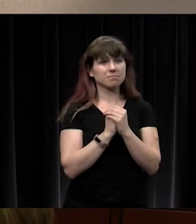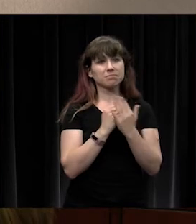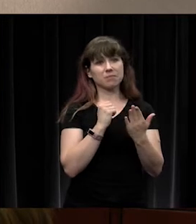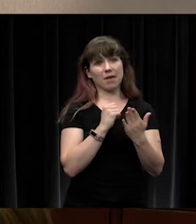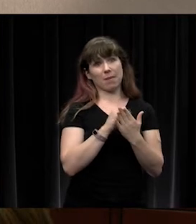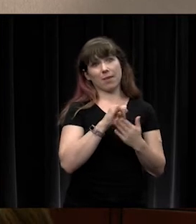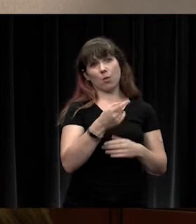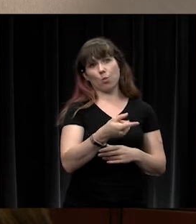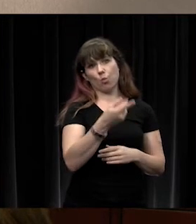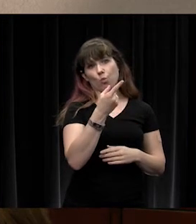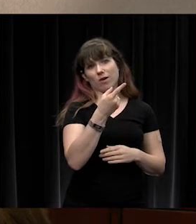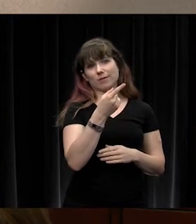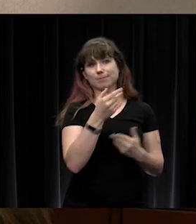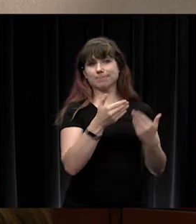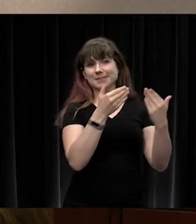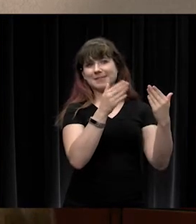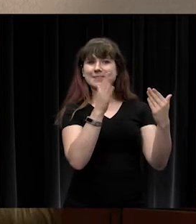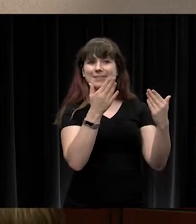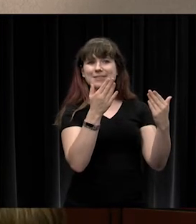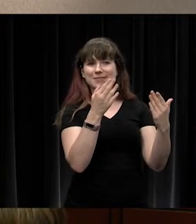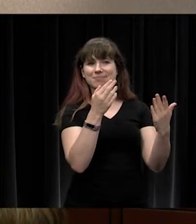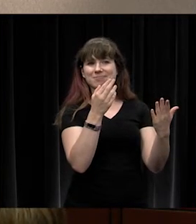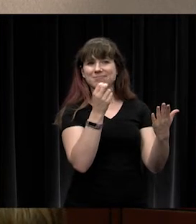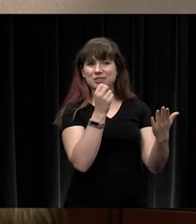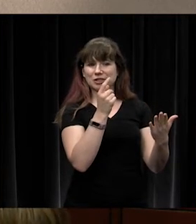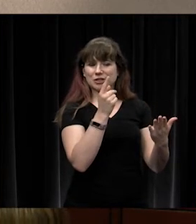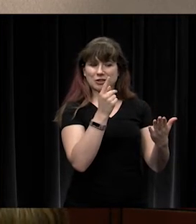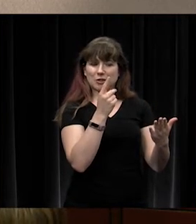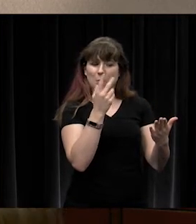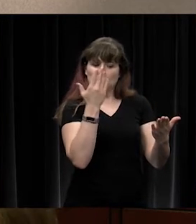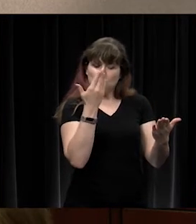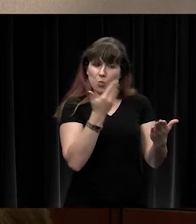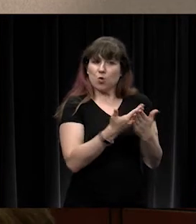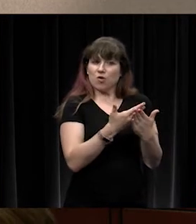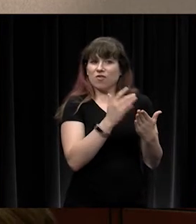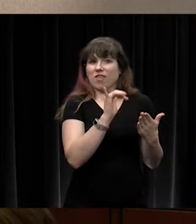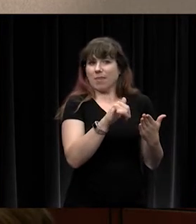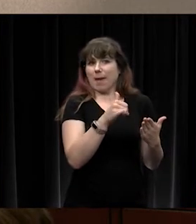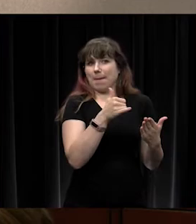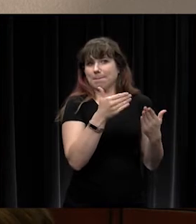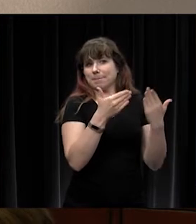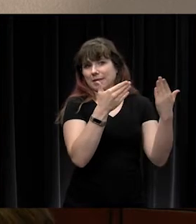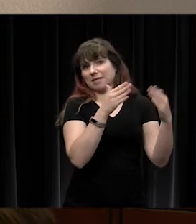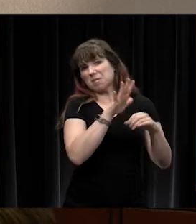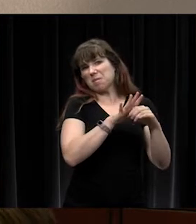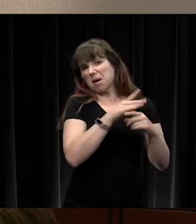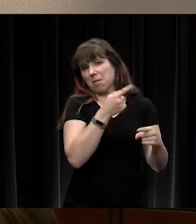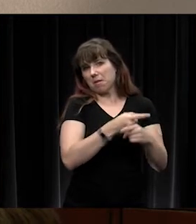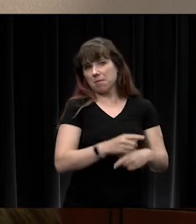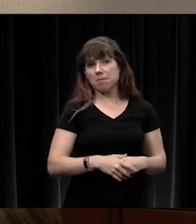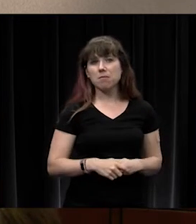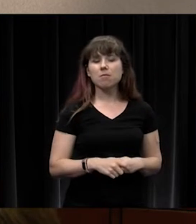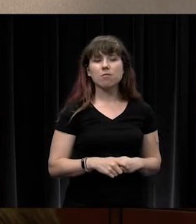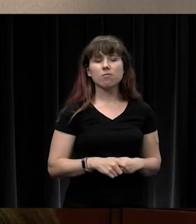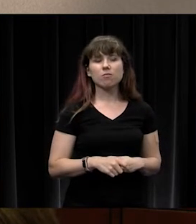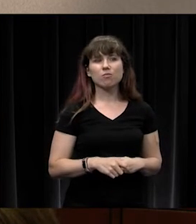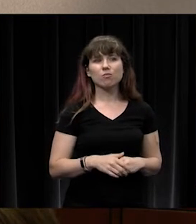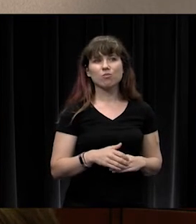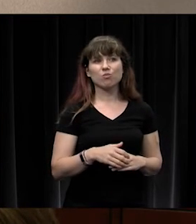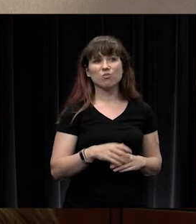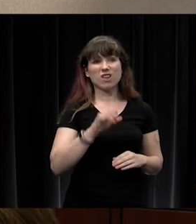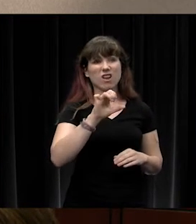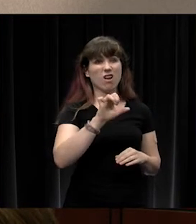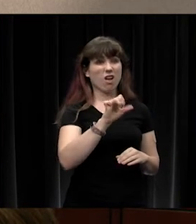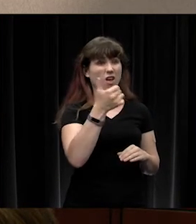bid we did receive to sort of verify that we were in that bids in the right general area. Other than that, we received more than two bids